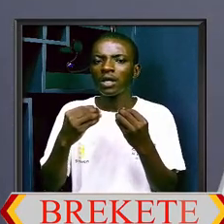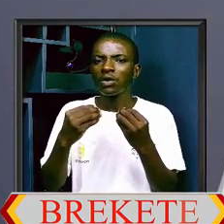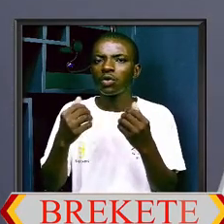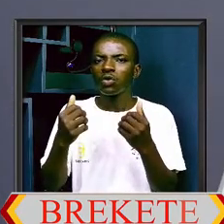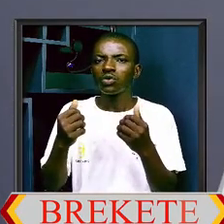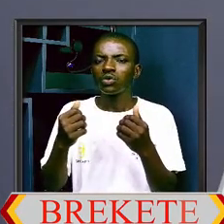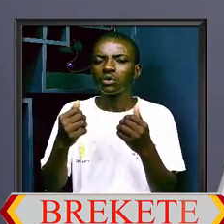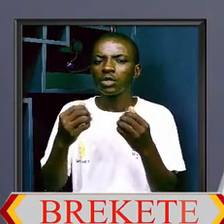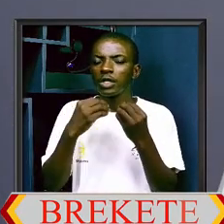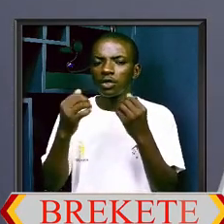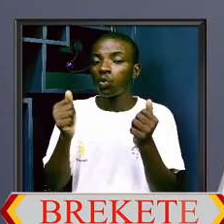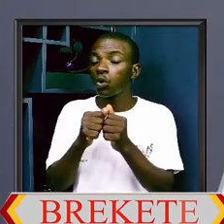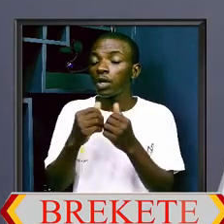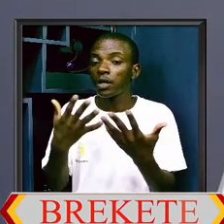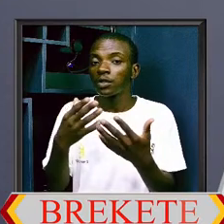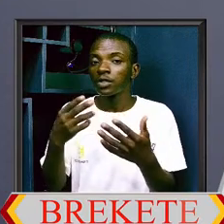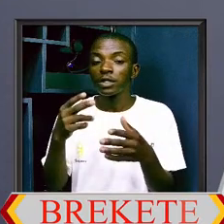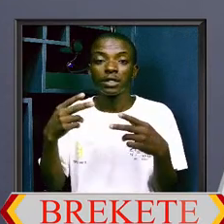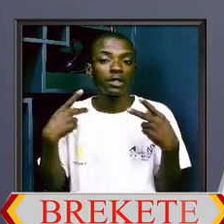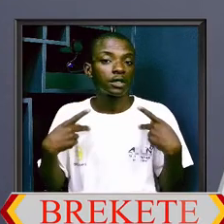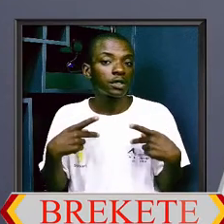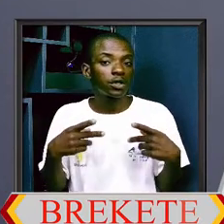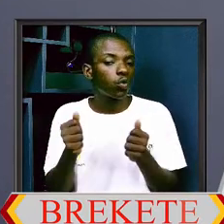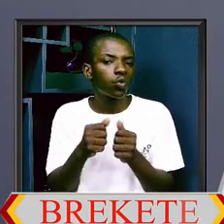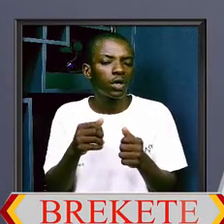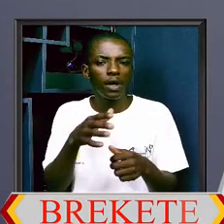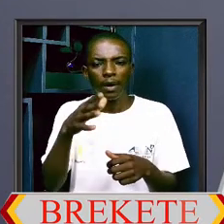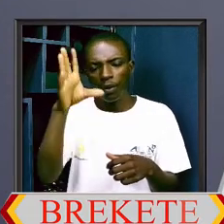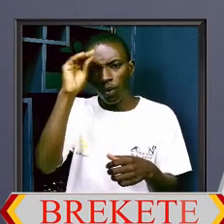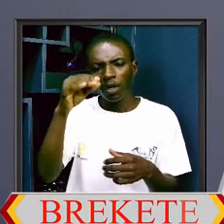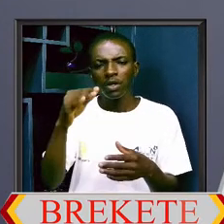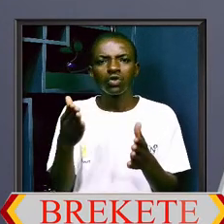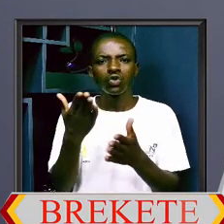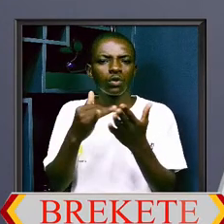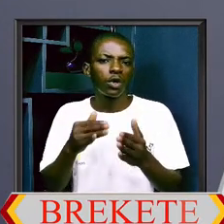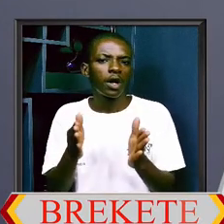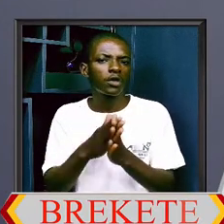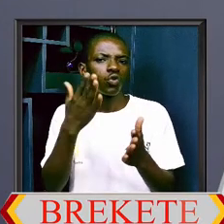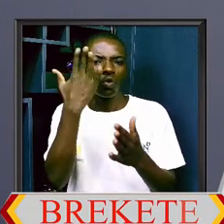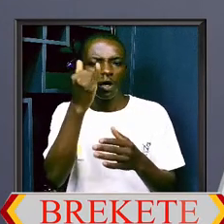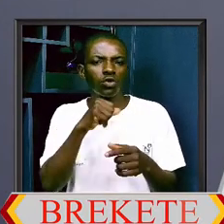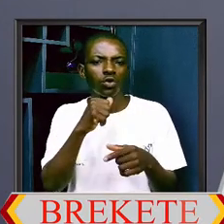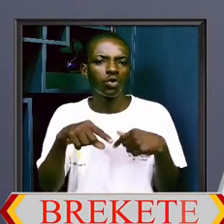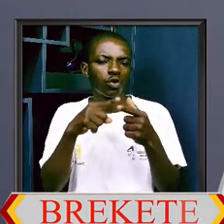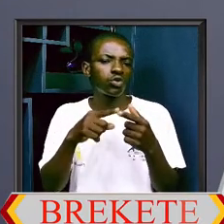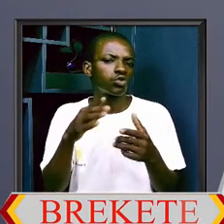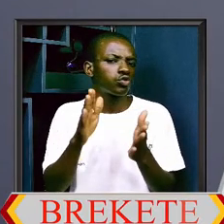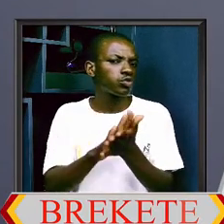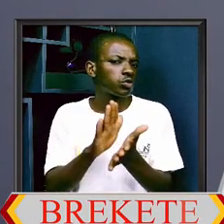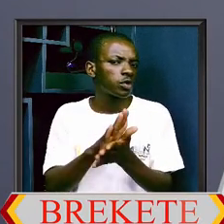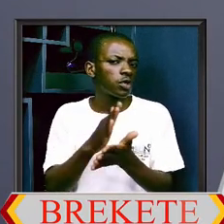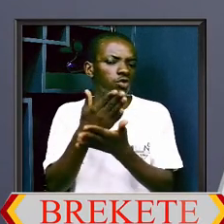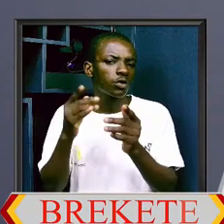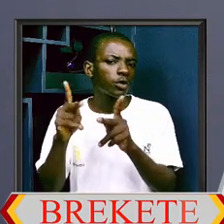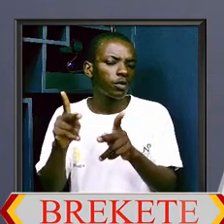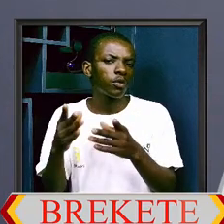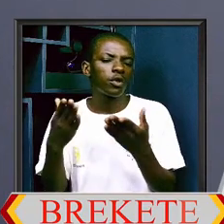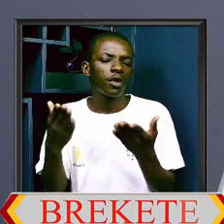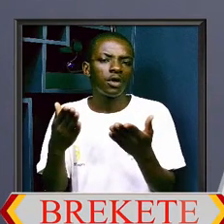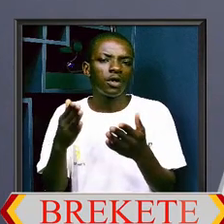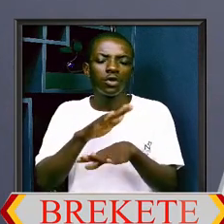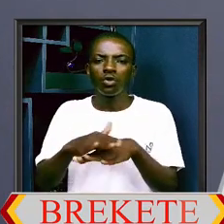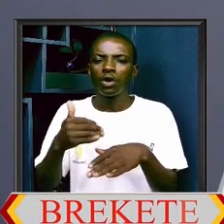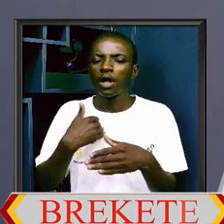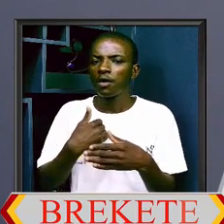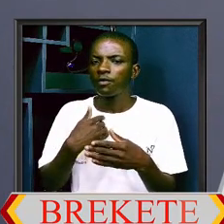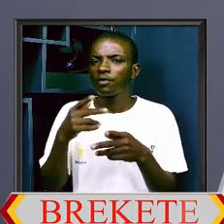a man you go somebody go ask why they not go to school where some people day they don't